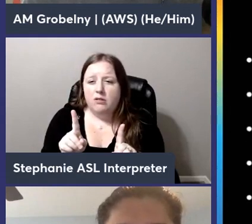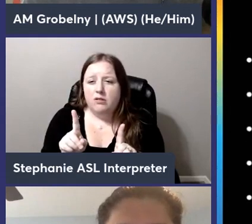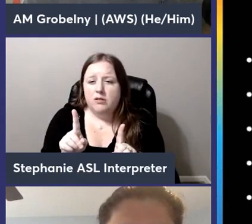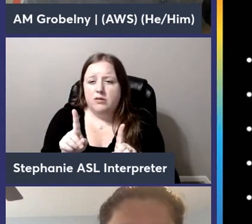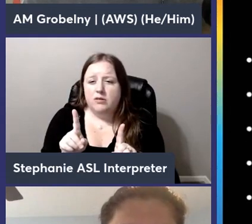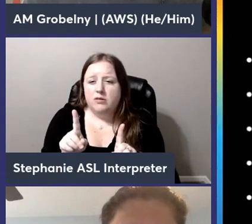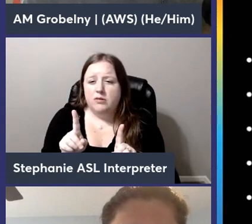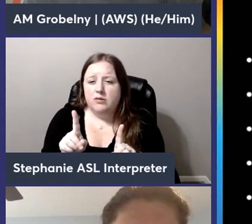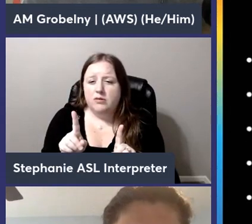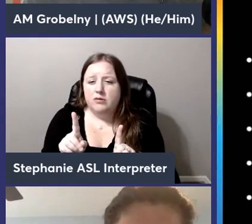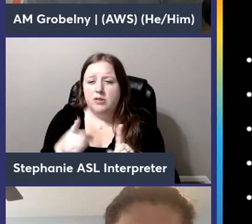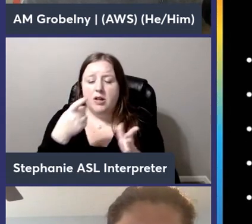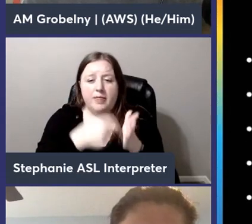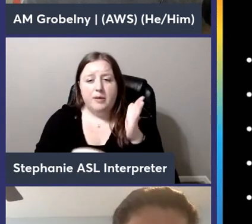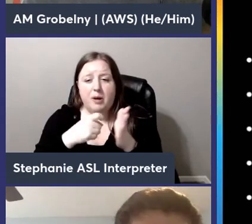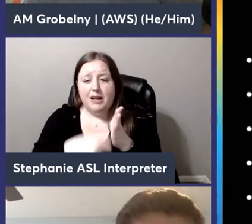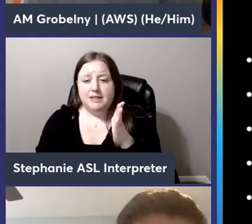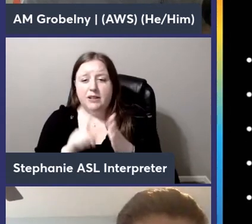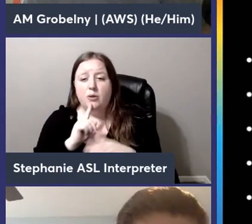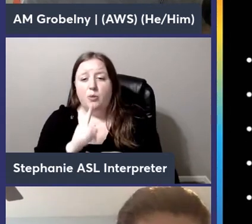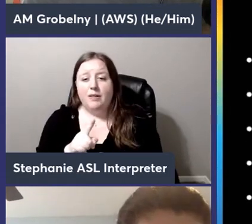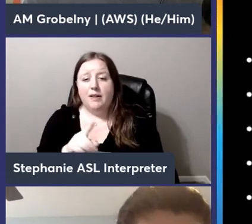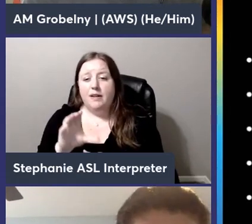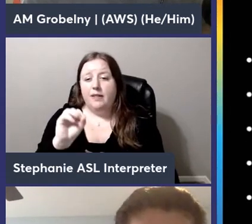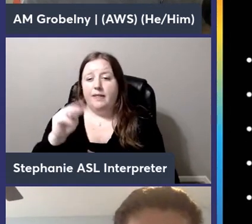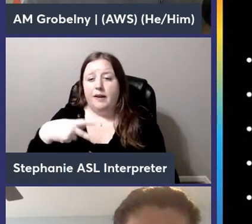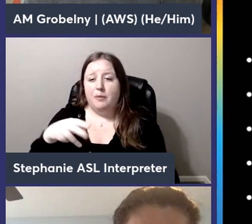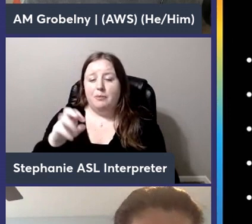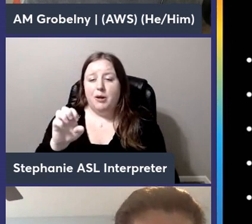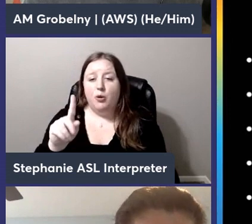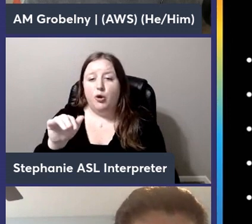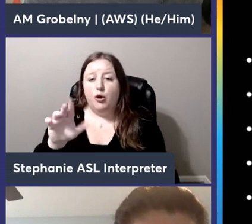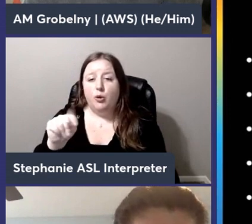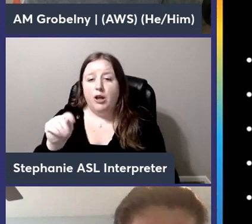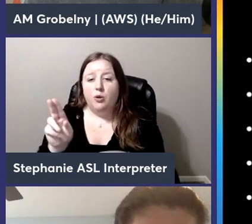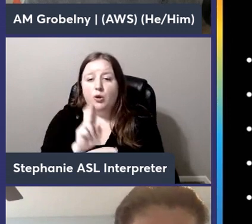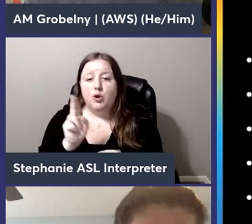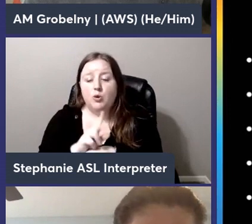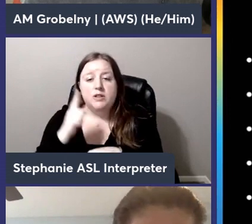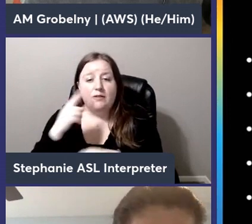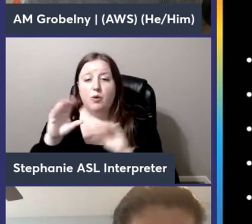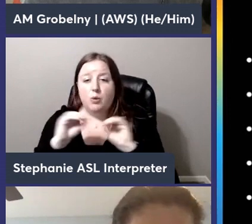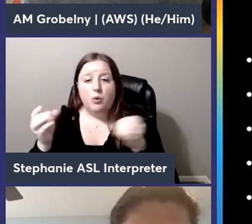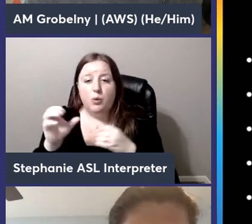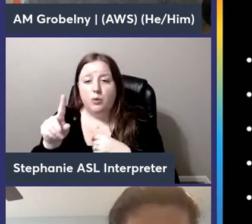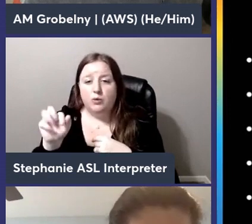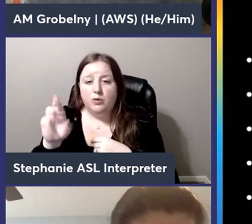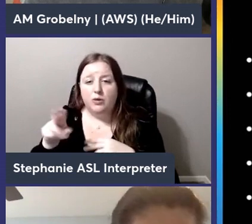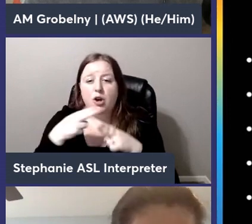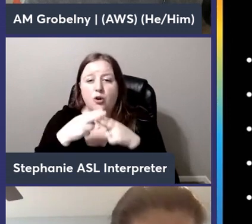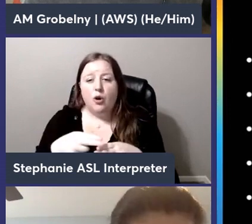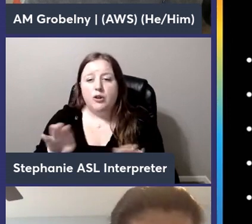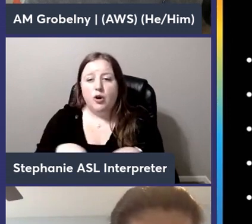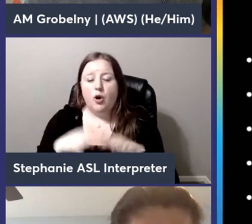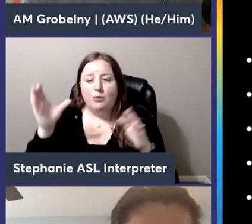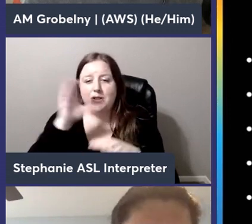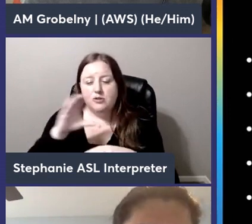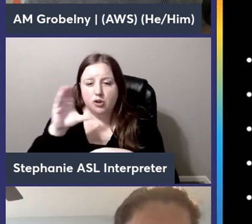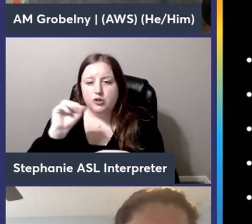the pricing is basically the compute unit that we are using for serverless is called OpenSearch compute